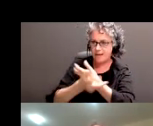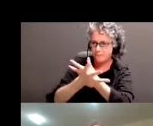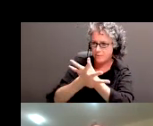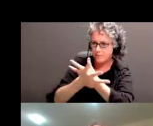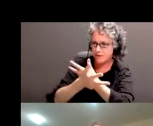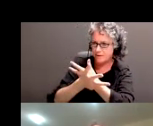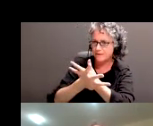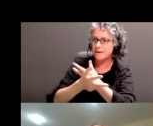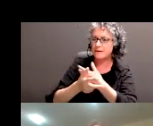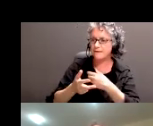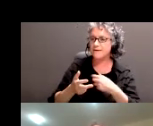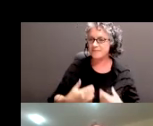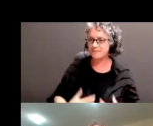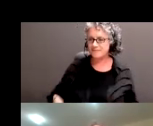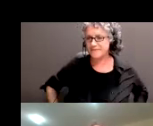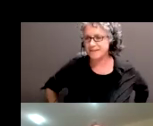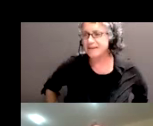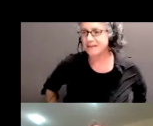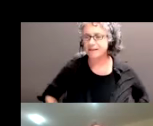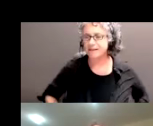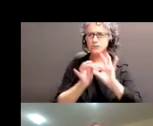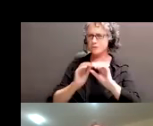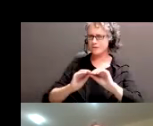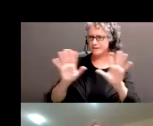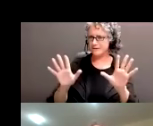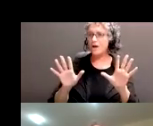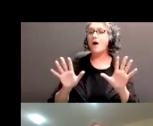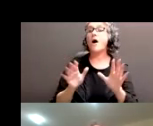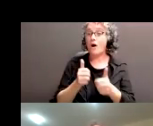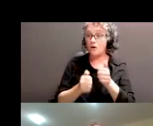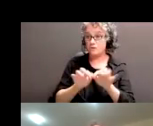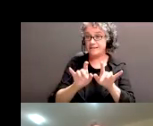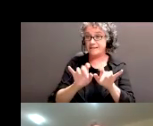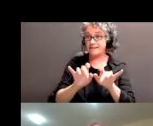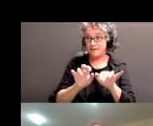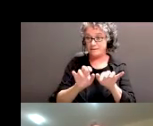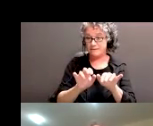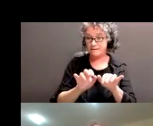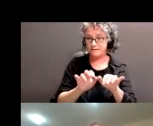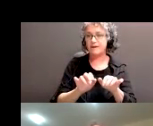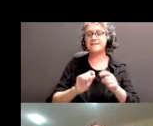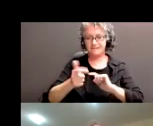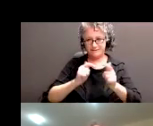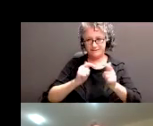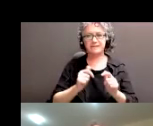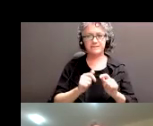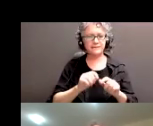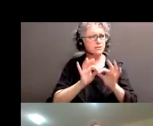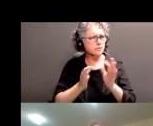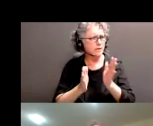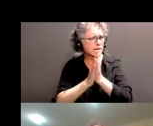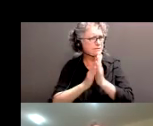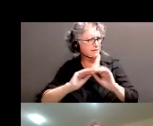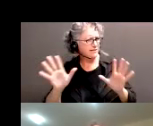there a camera? So it's like it's a text. It's a text, and like it's just a chat. Oh, like typing. Yes. I see. Yes.